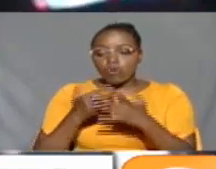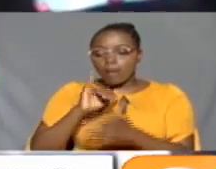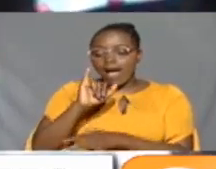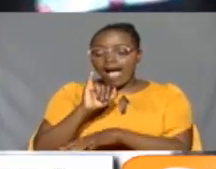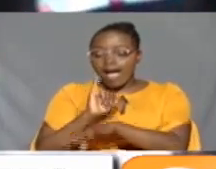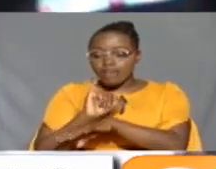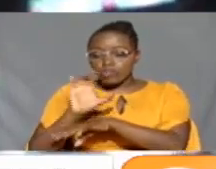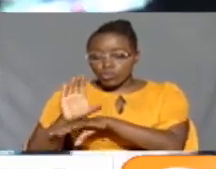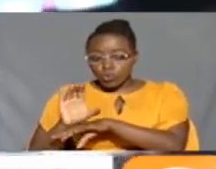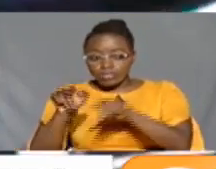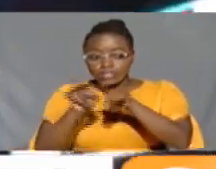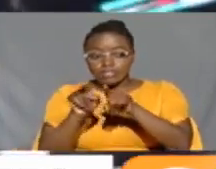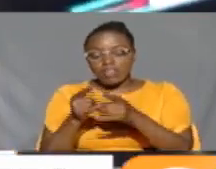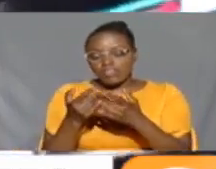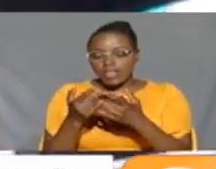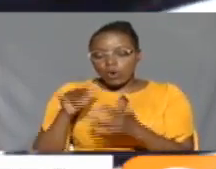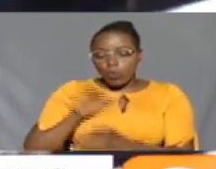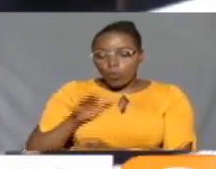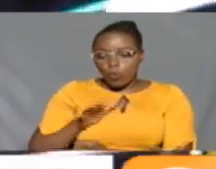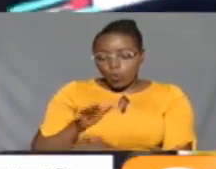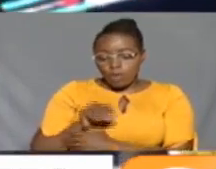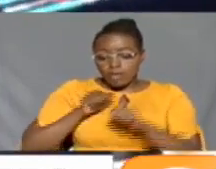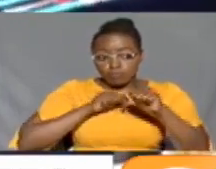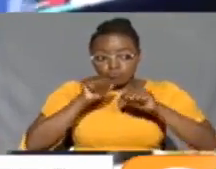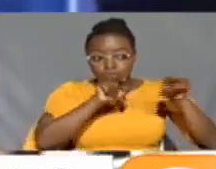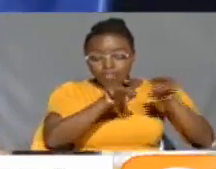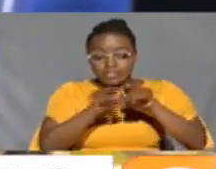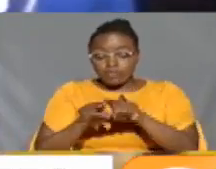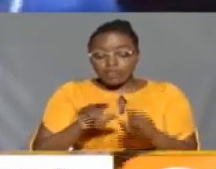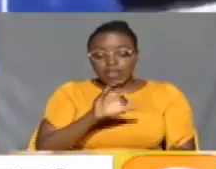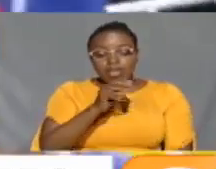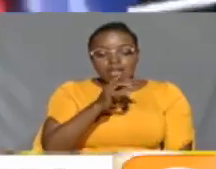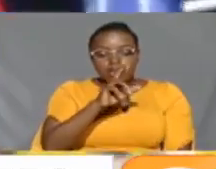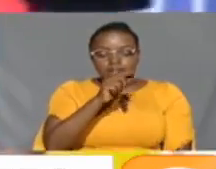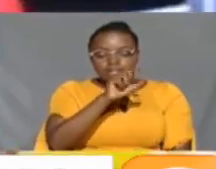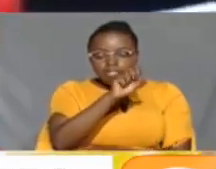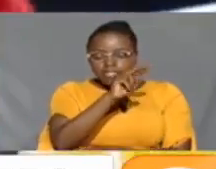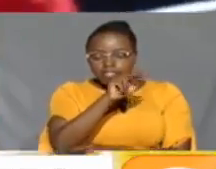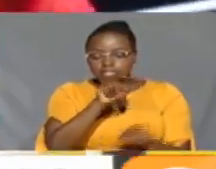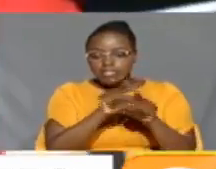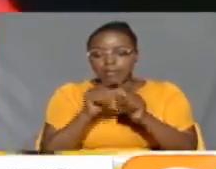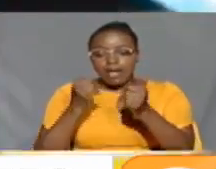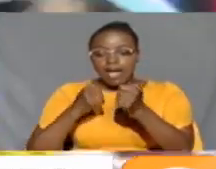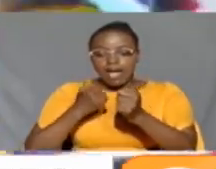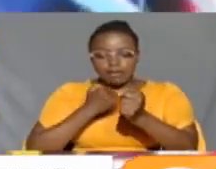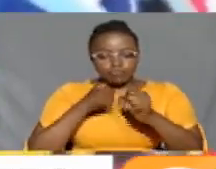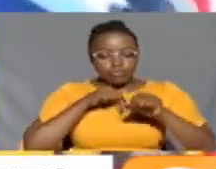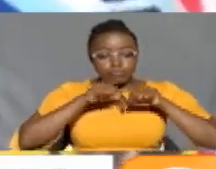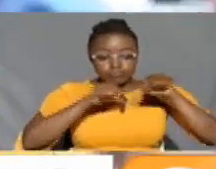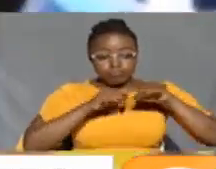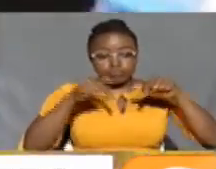Coast in the women's lightweight category. Eli Ajowi and Christine Ongare will also be in action.